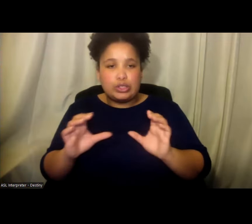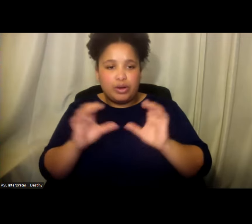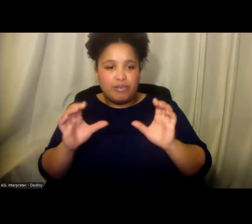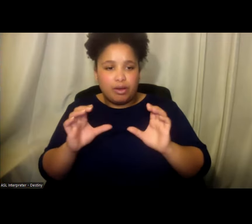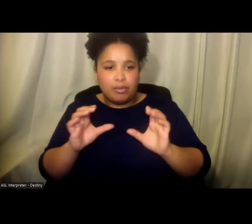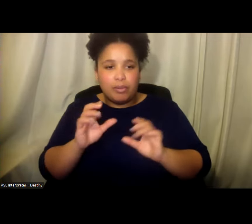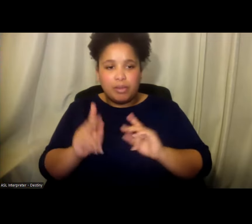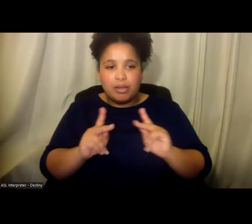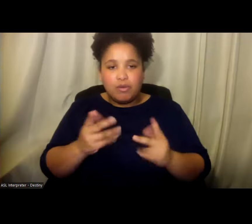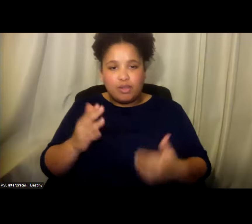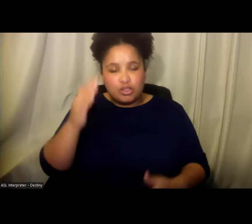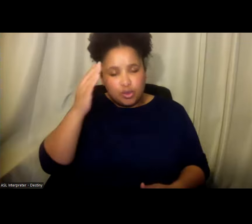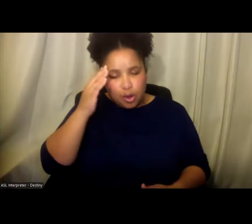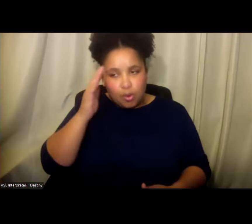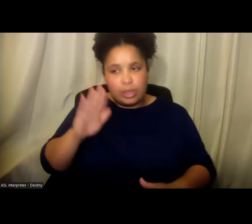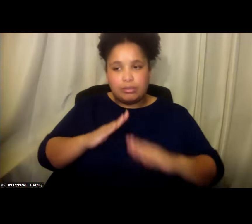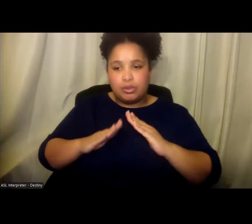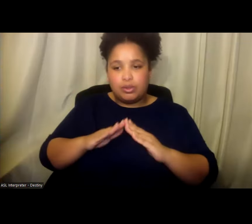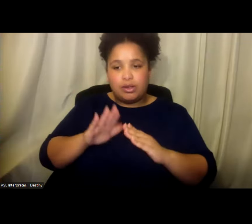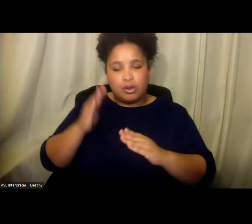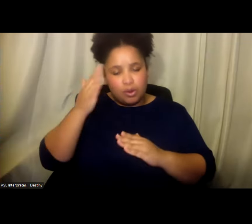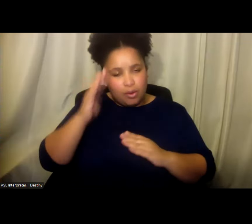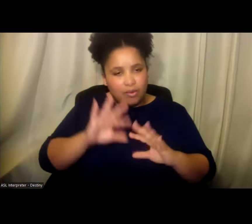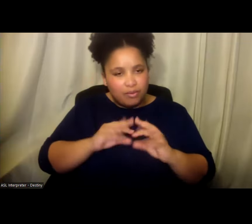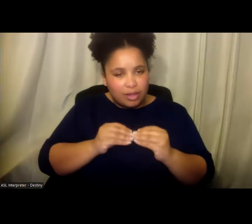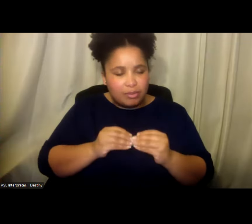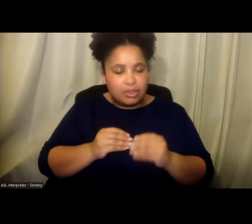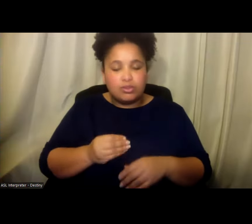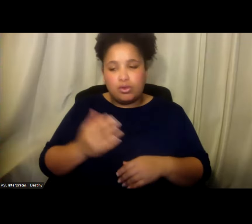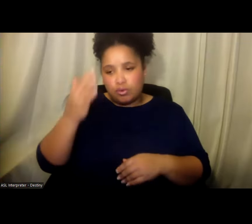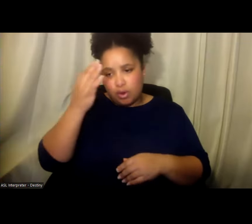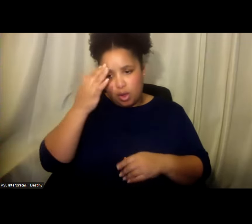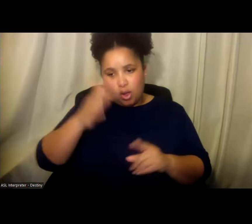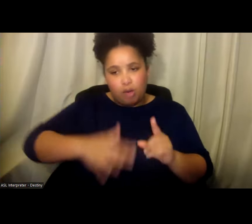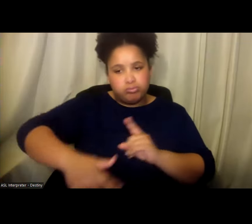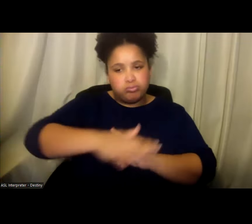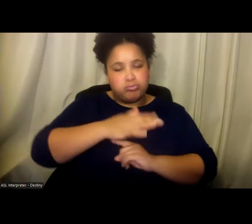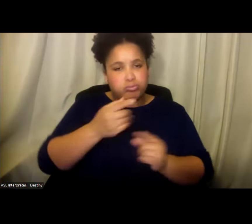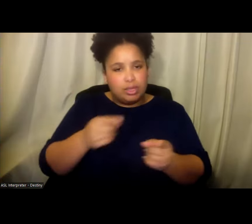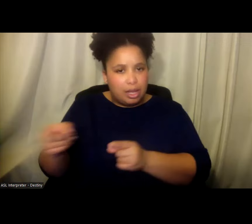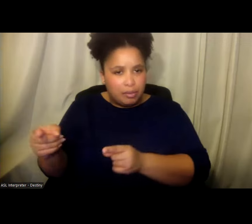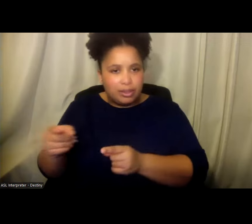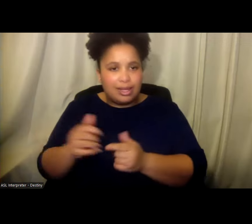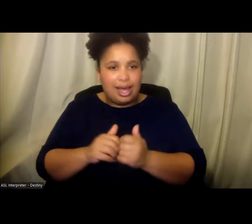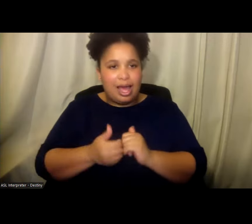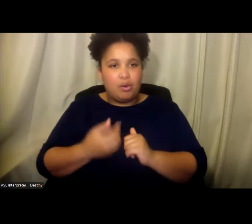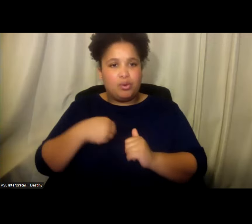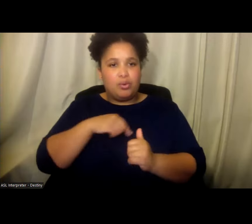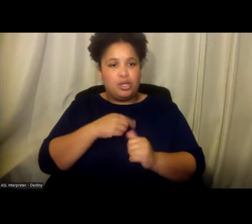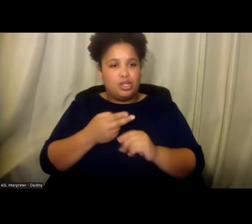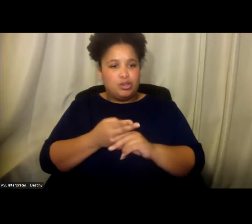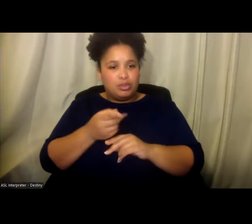but people who know the communities, know the families, know what's around the block, and how do we use them to